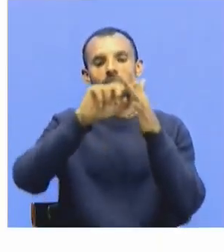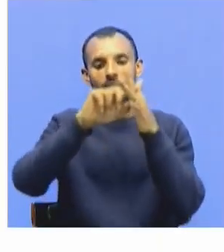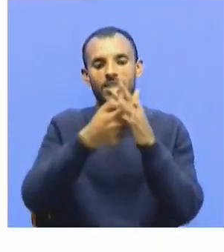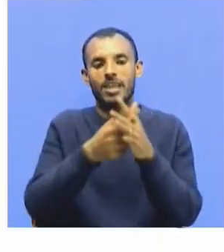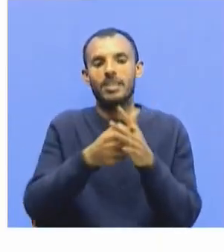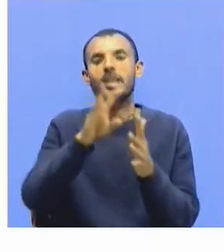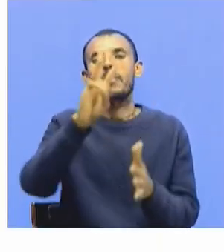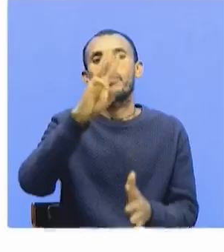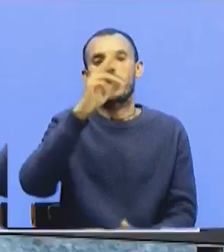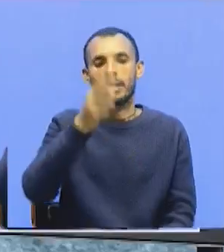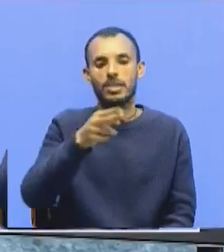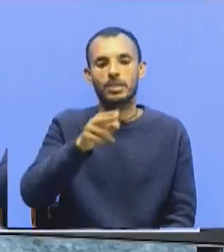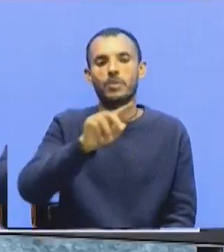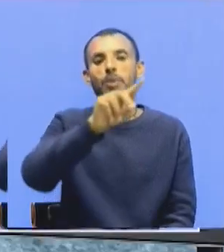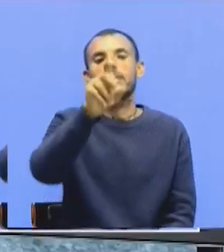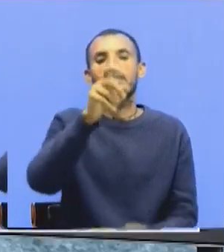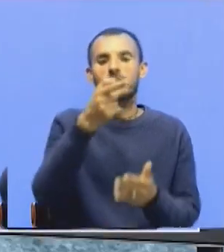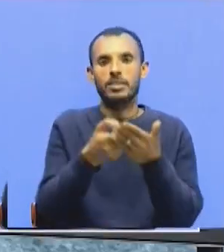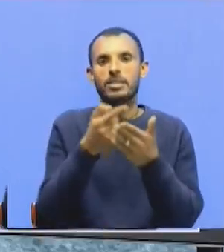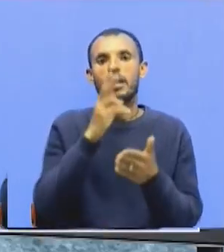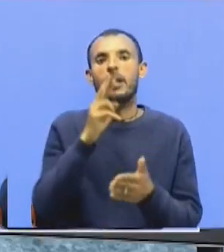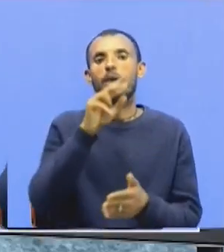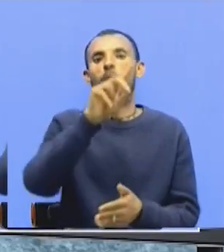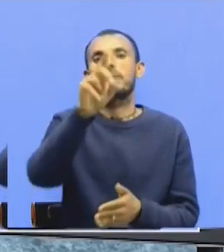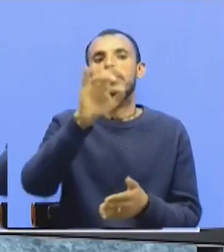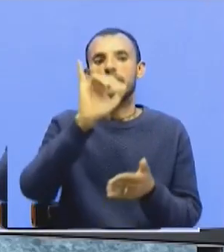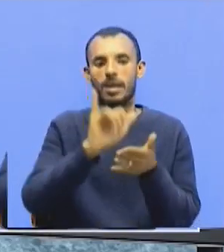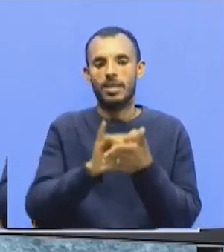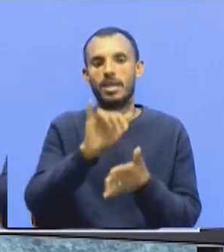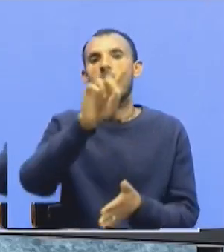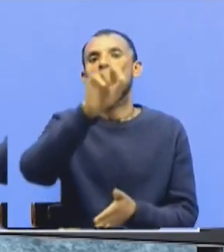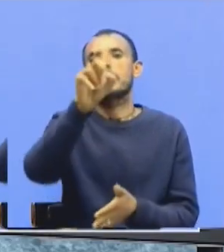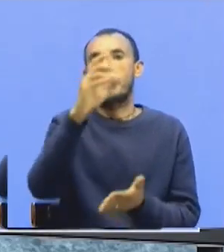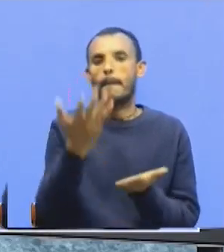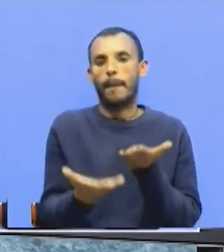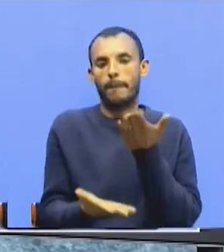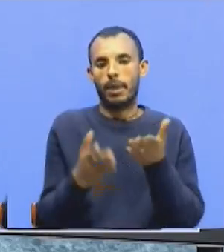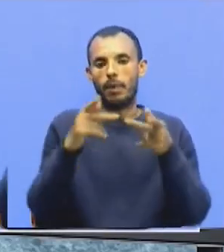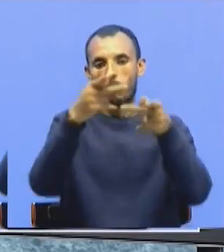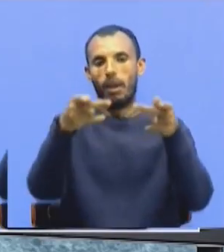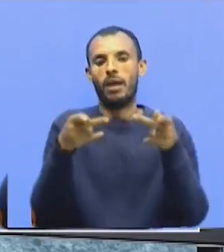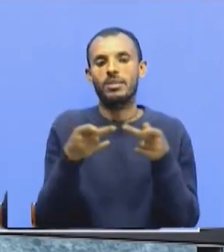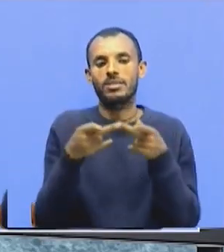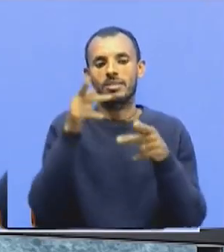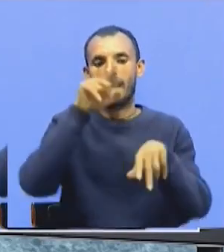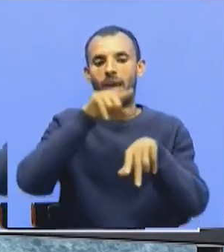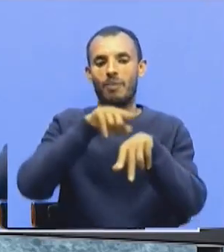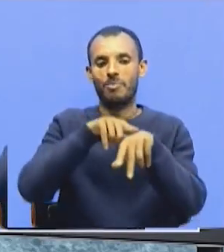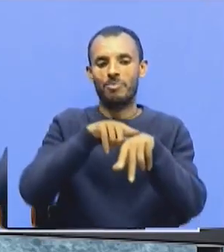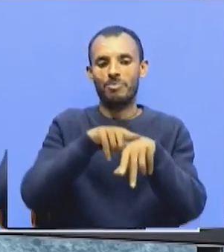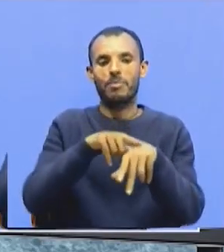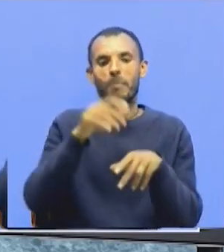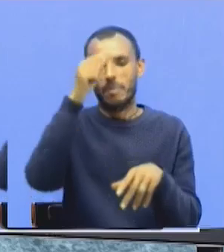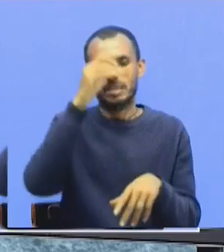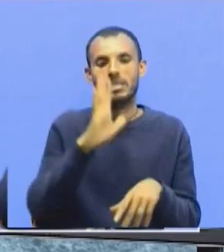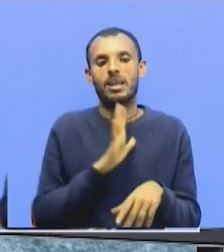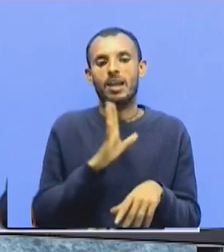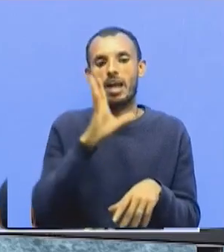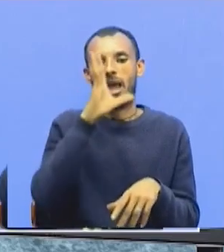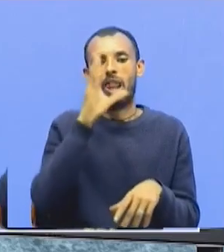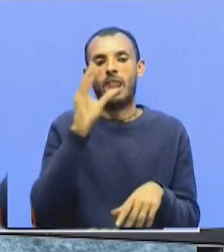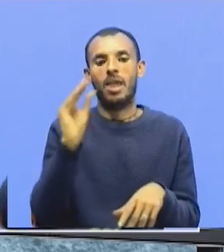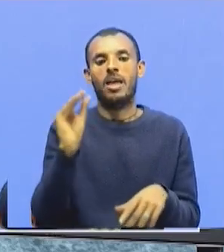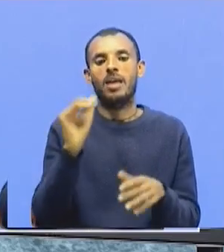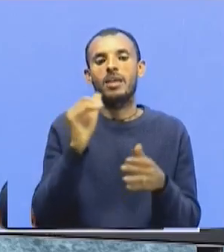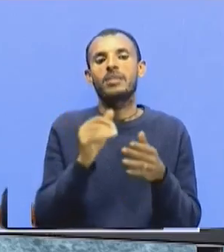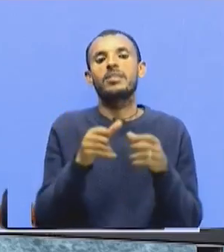WH question. These are a question that asking maybe a place, time, a person, and